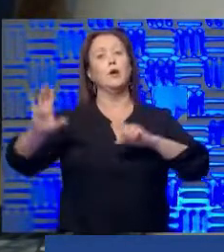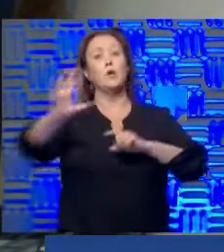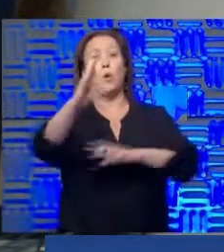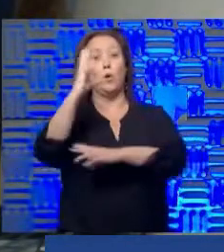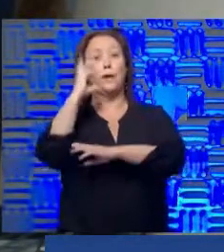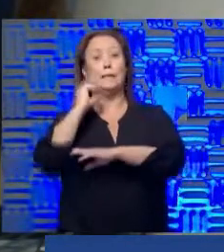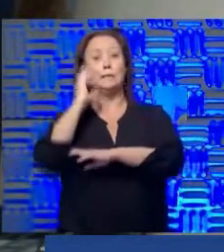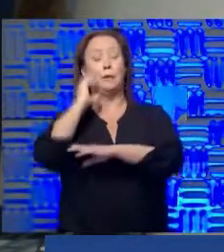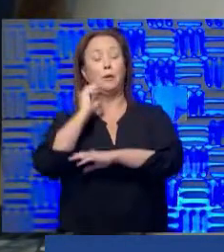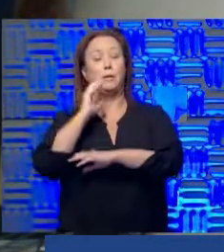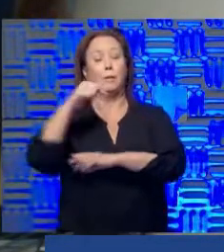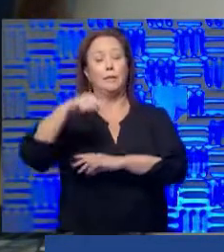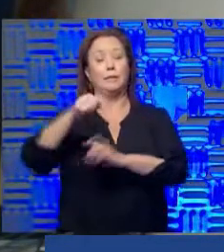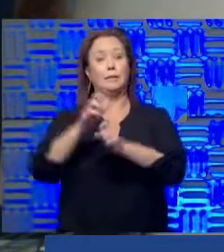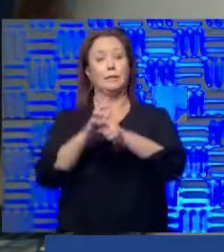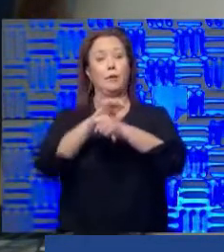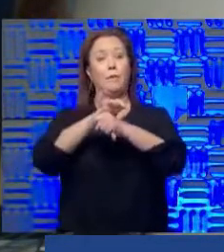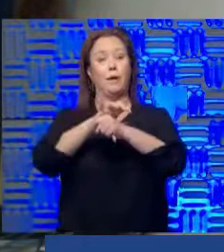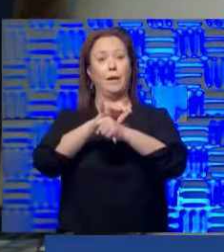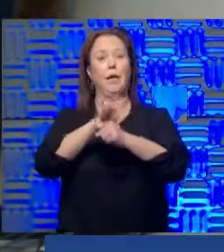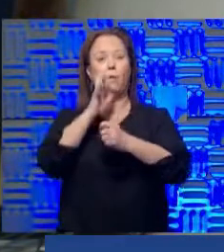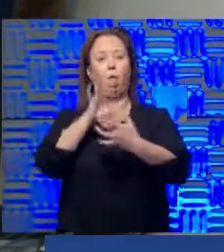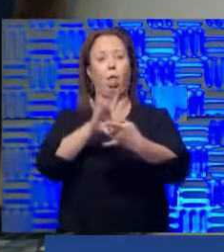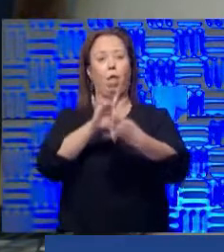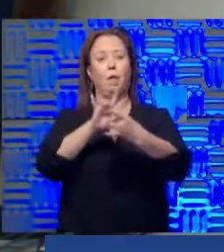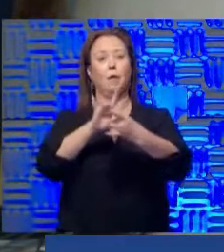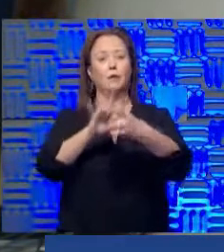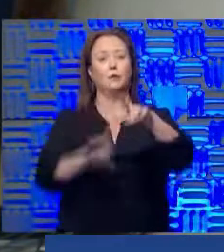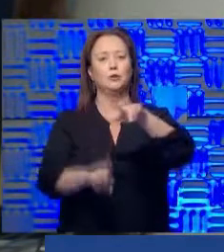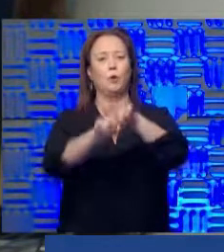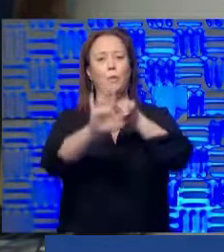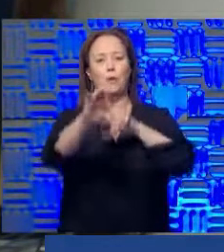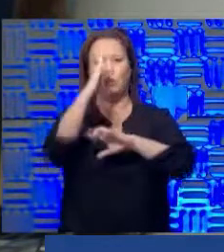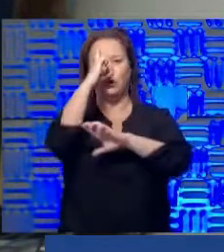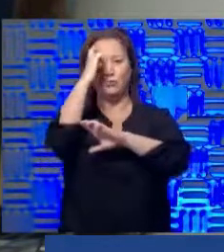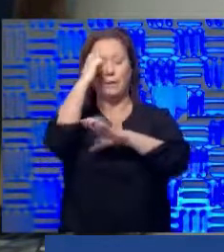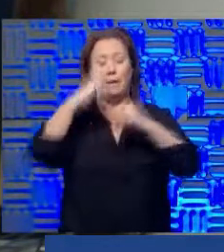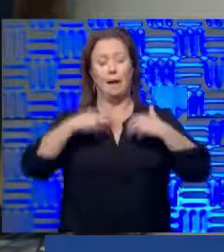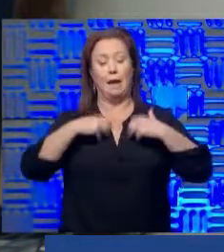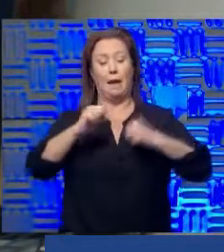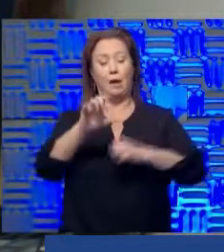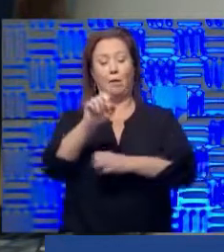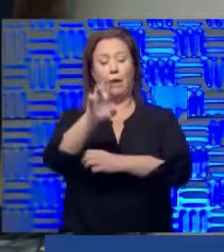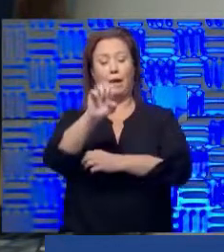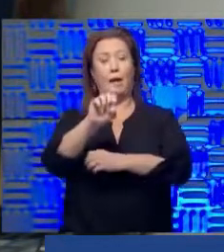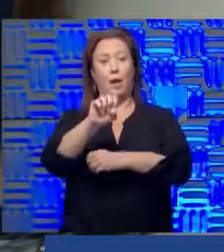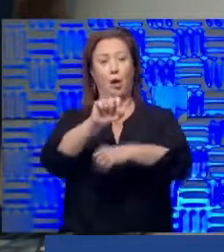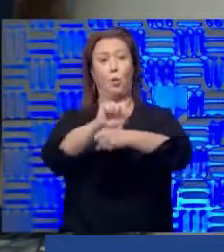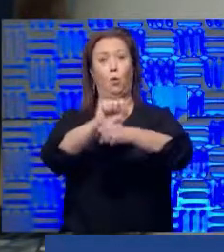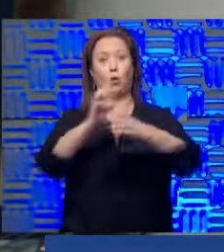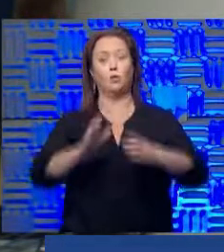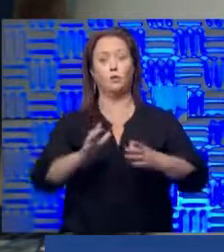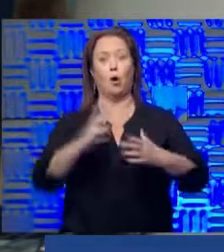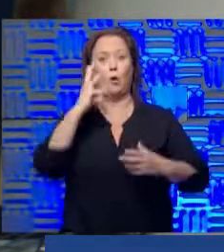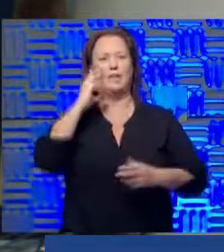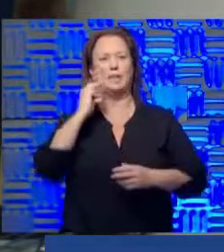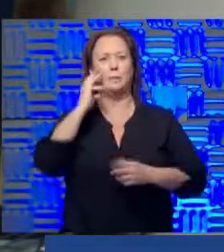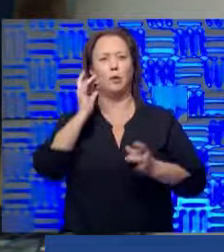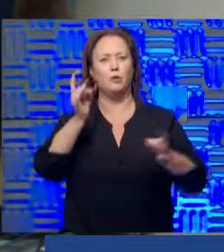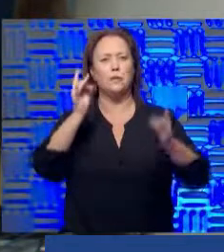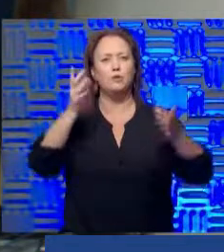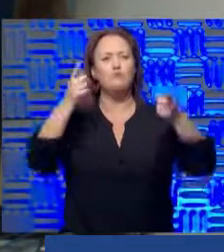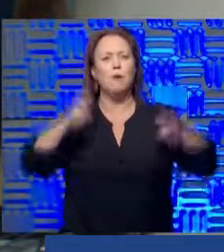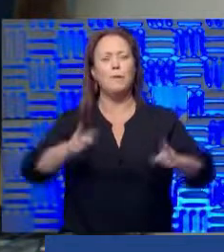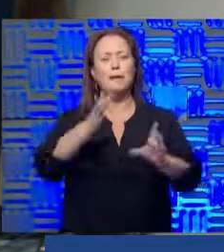with this pandemic, it will be reflected in your dreams. So healthcare workers, they're undergoing trauma, psychological